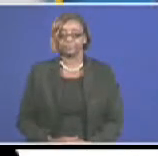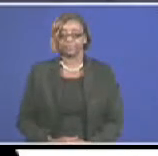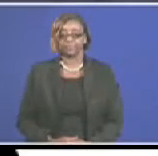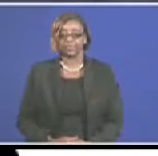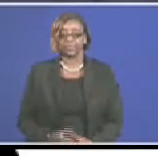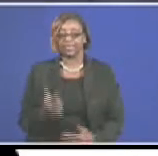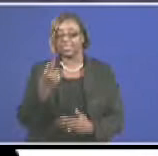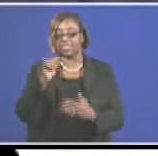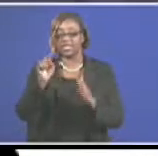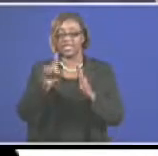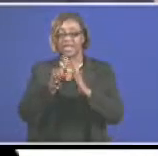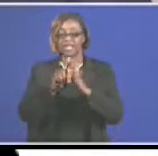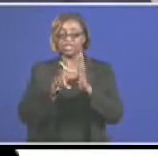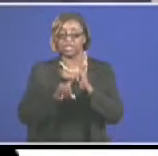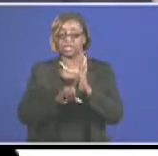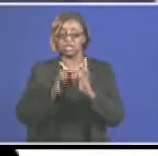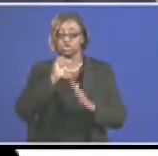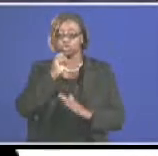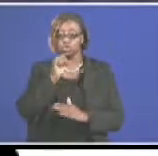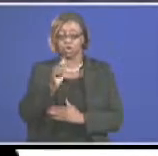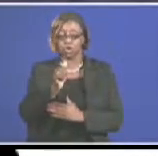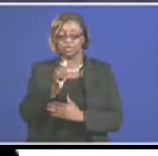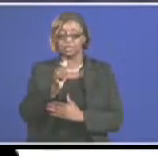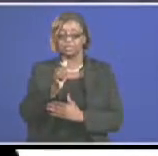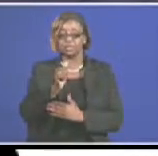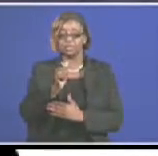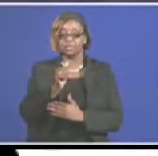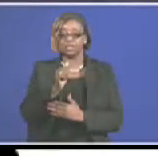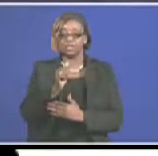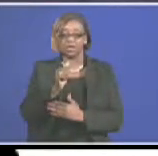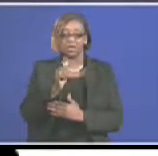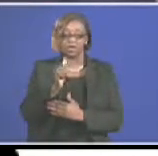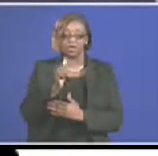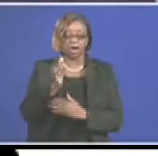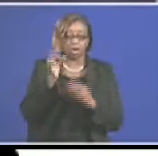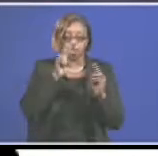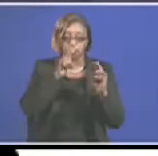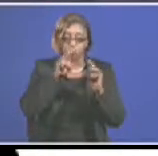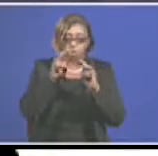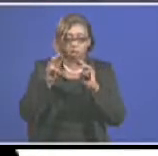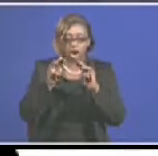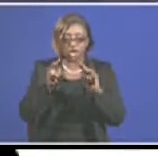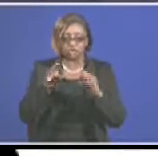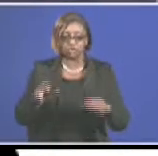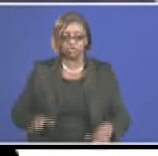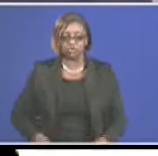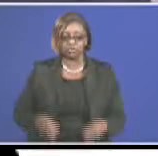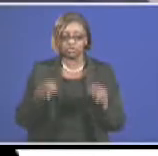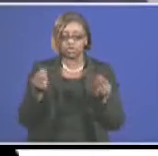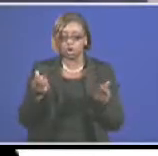The legislation is not intended to be as a watchdog or any kind of